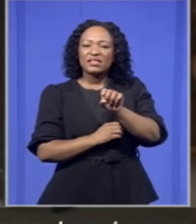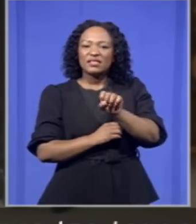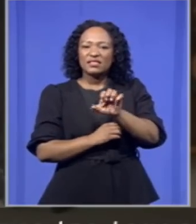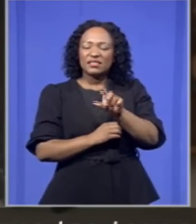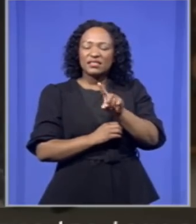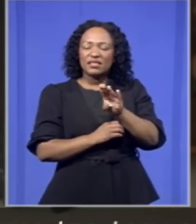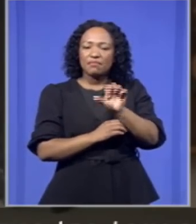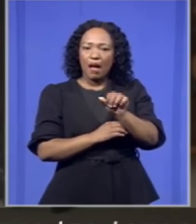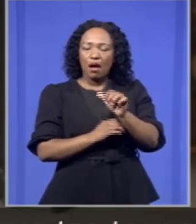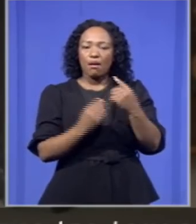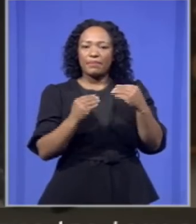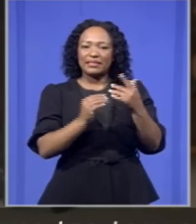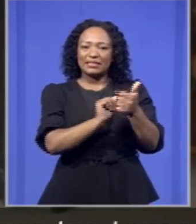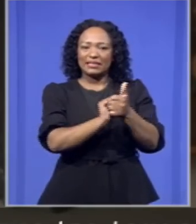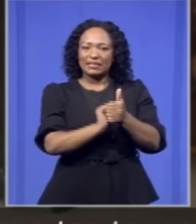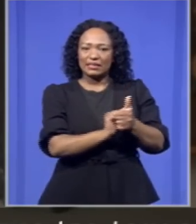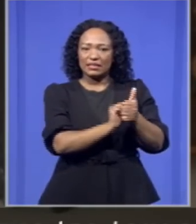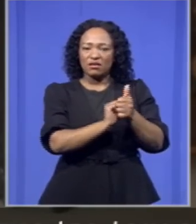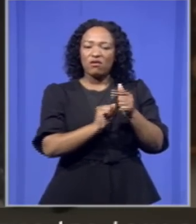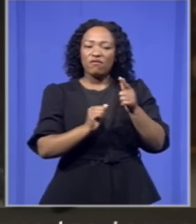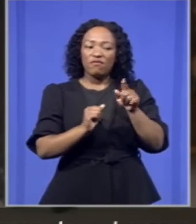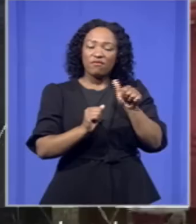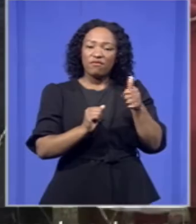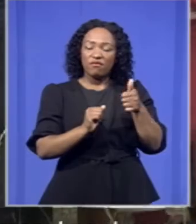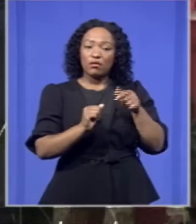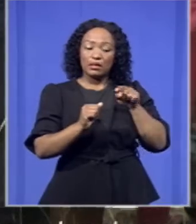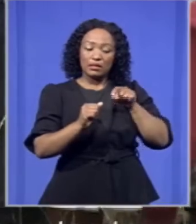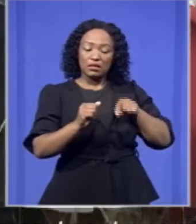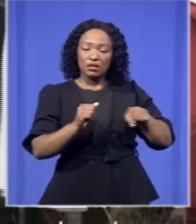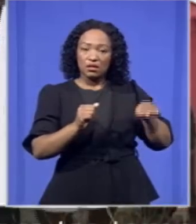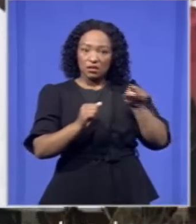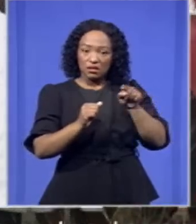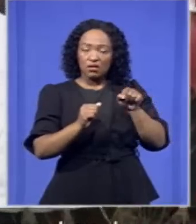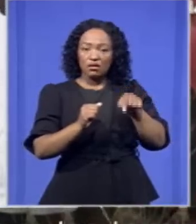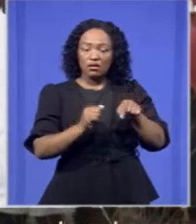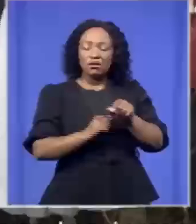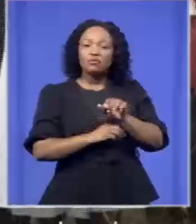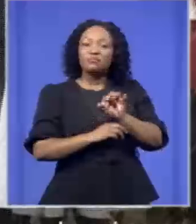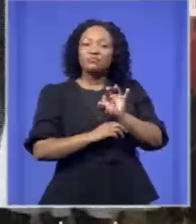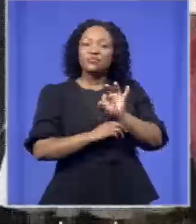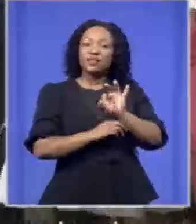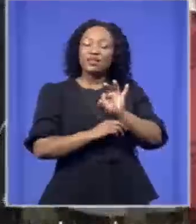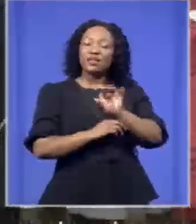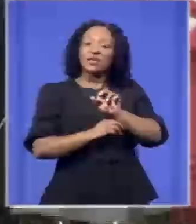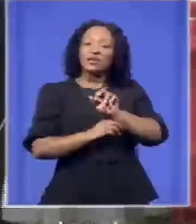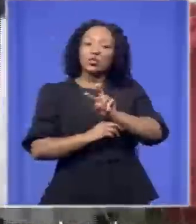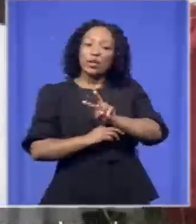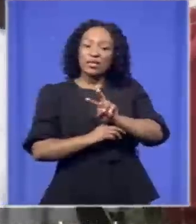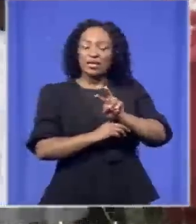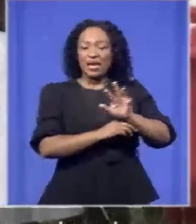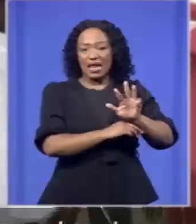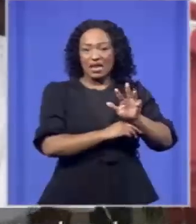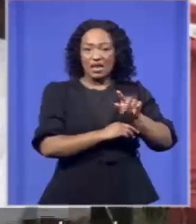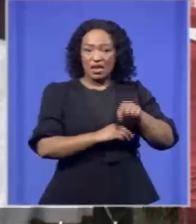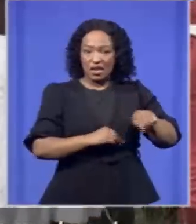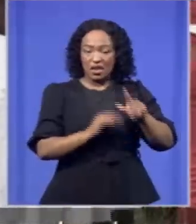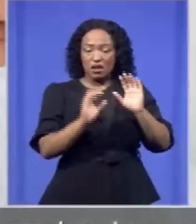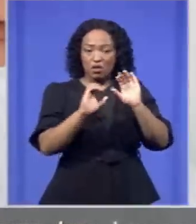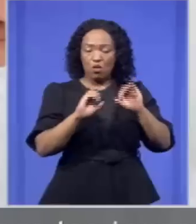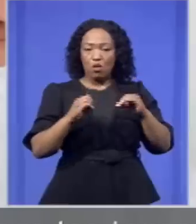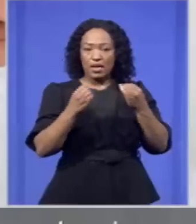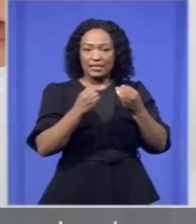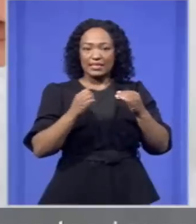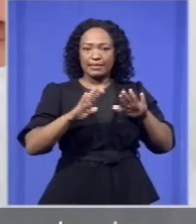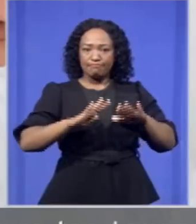Cooperative e akaretsang mekgatlho e le 29 e kopaneng mo metseng e le 12 go dikologa